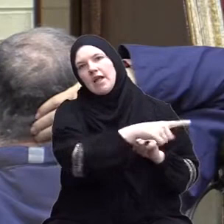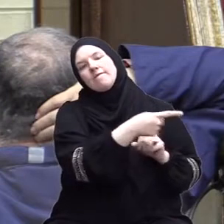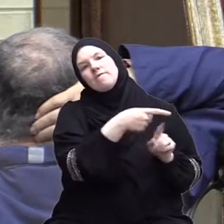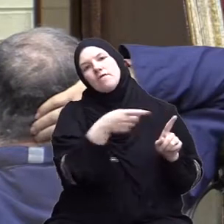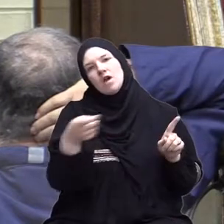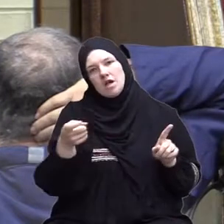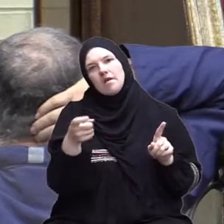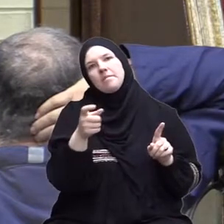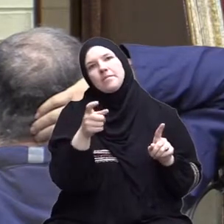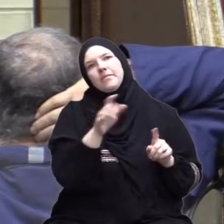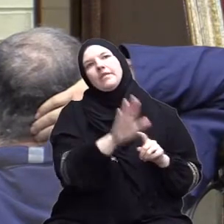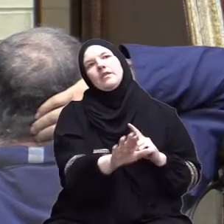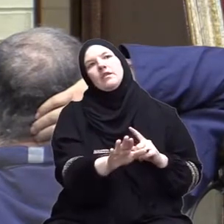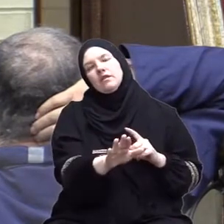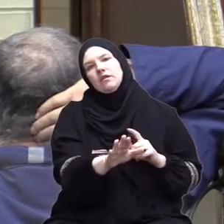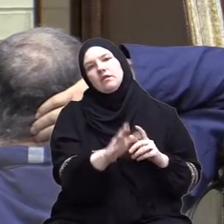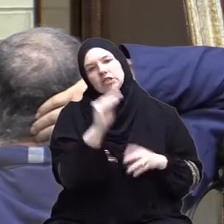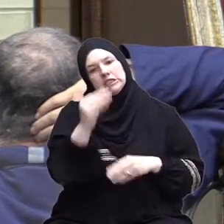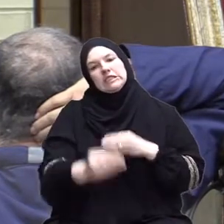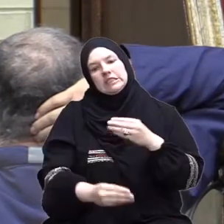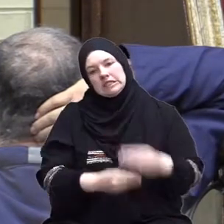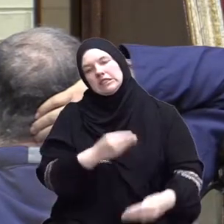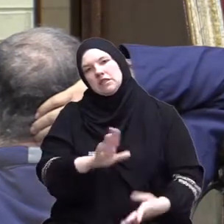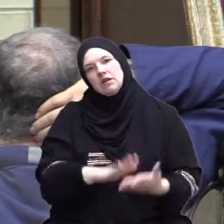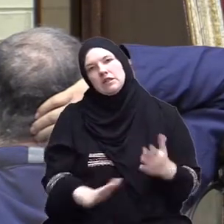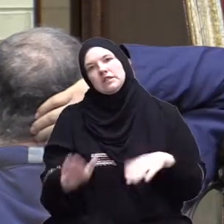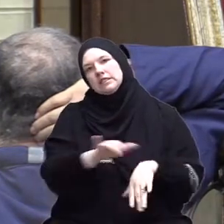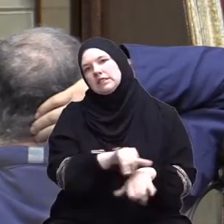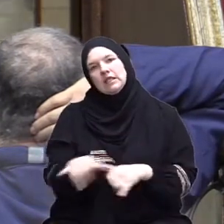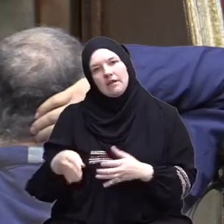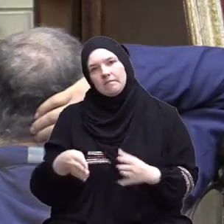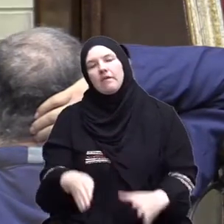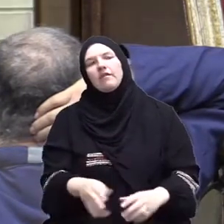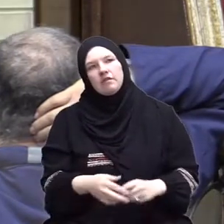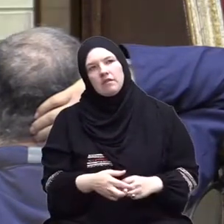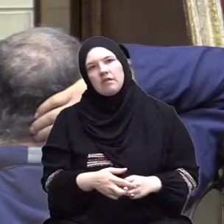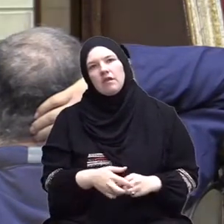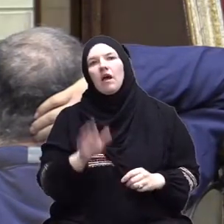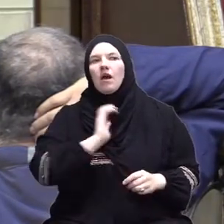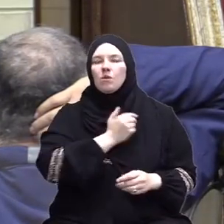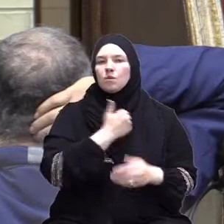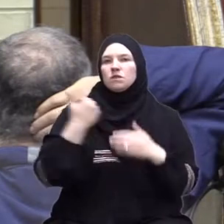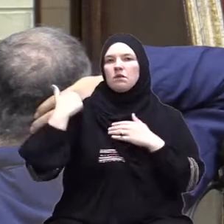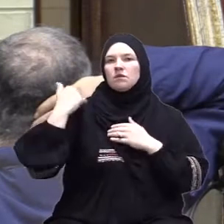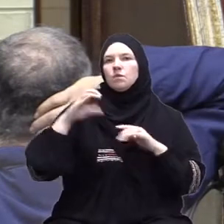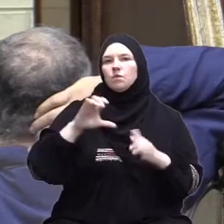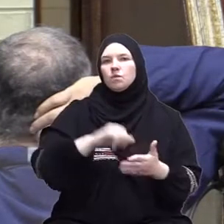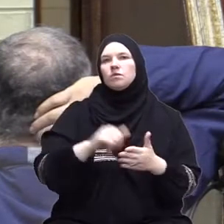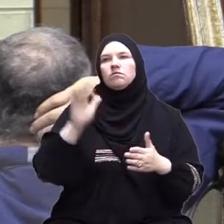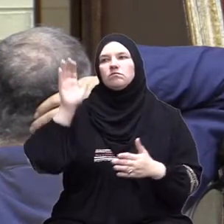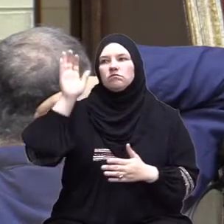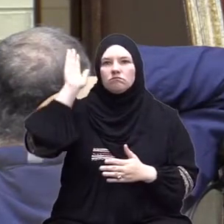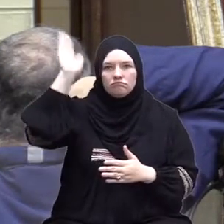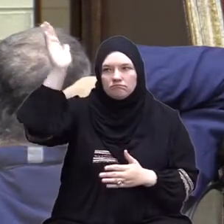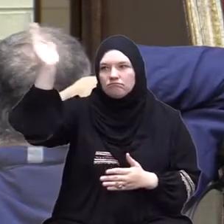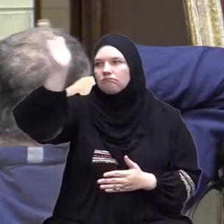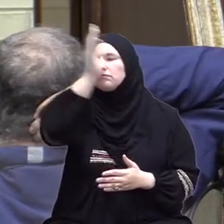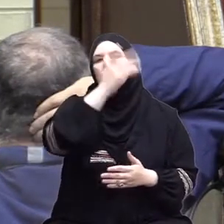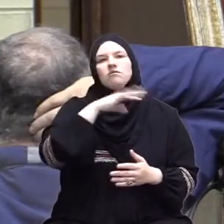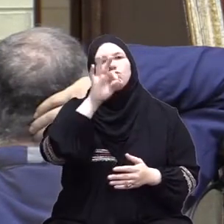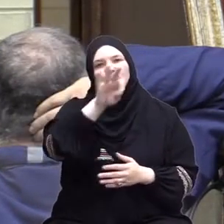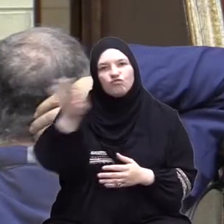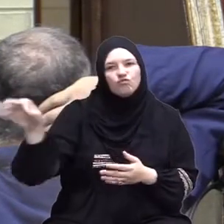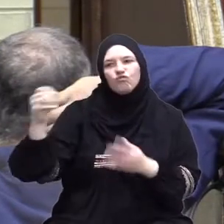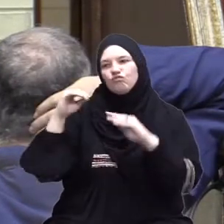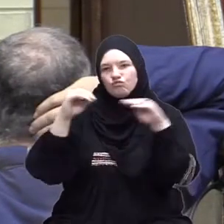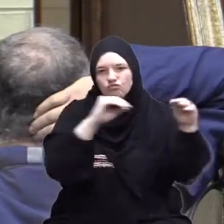falling all the way, every generation on the same path. Our responsibility is to do da'wah. Our responsibility is to reach